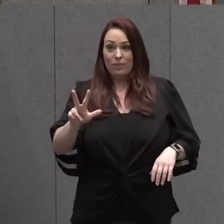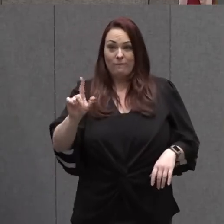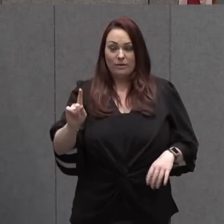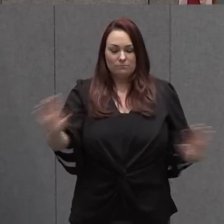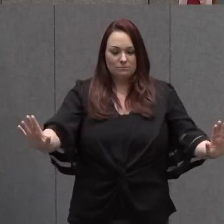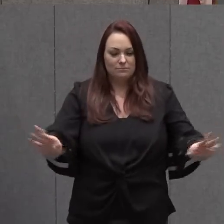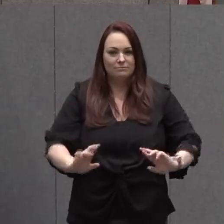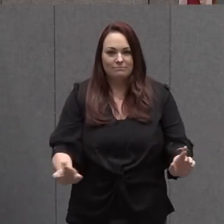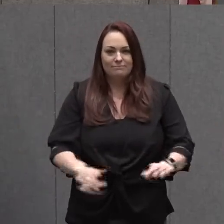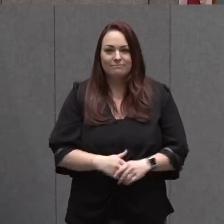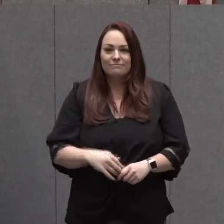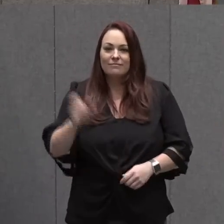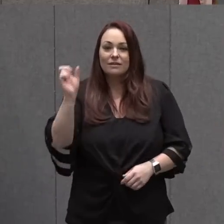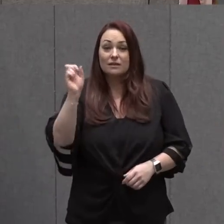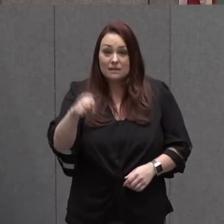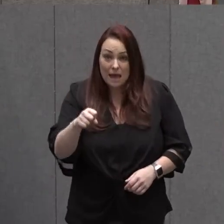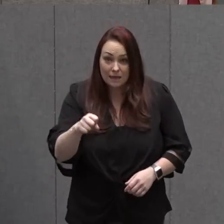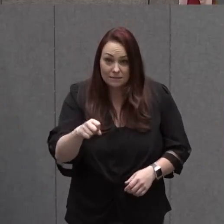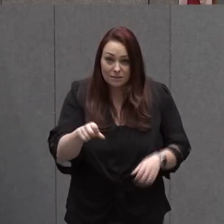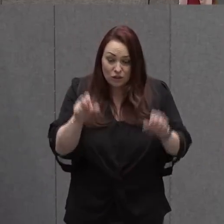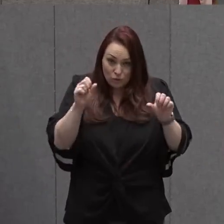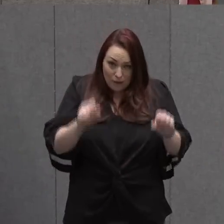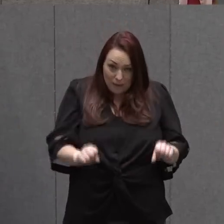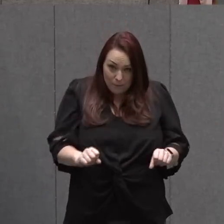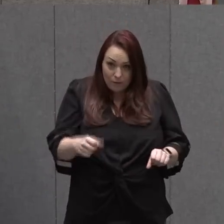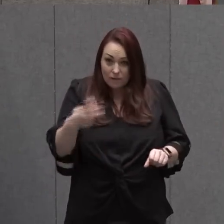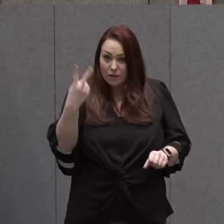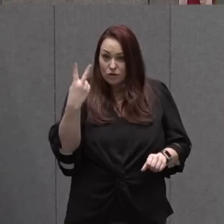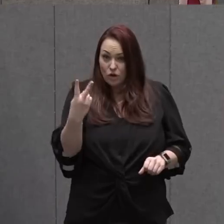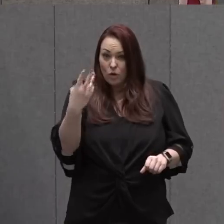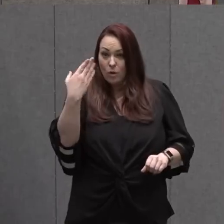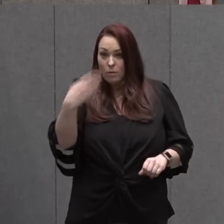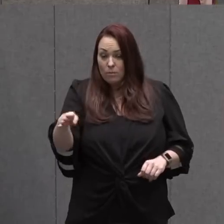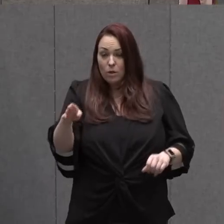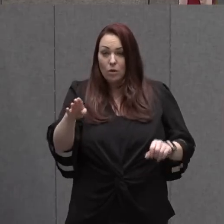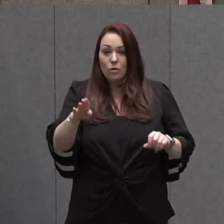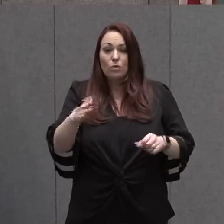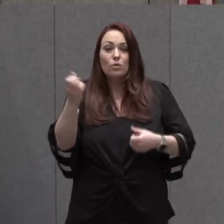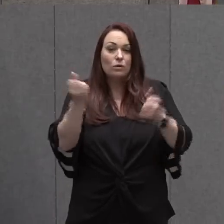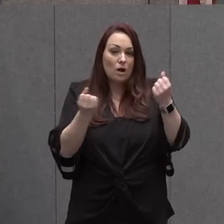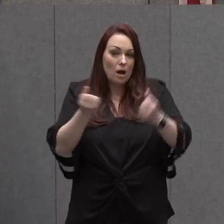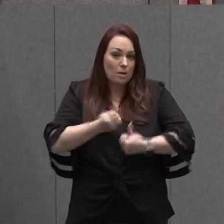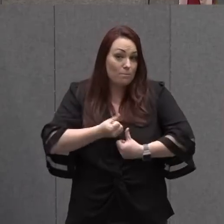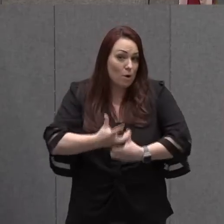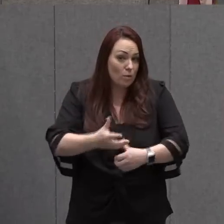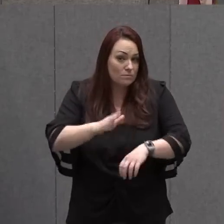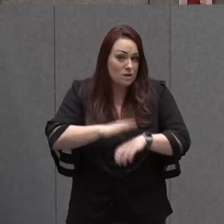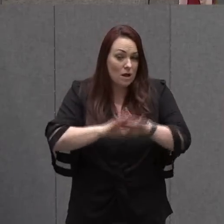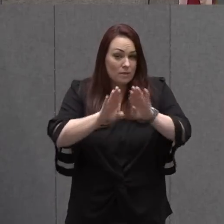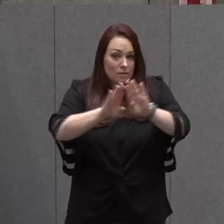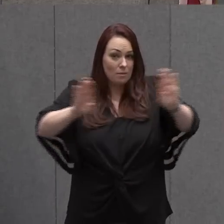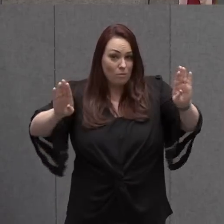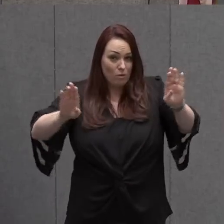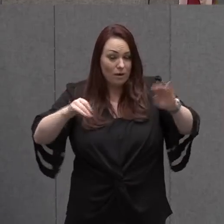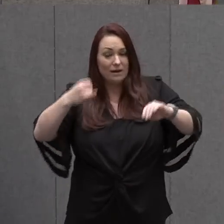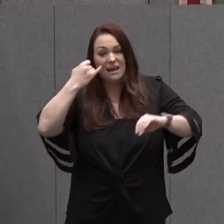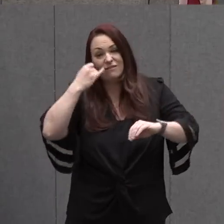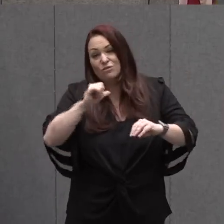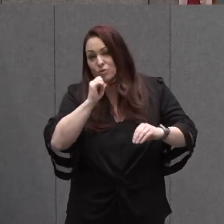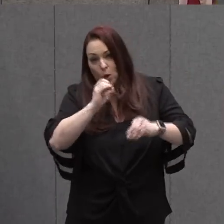31st. Yes, you can put the 2 blue car poems on the board, but only if you don't put my name on